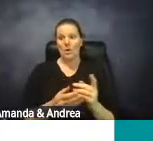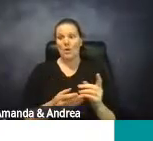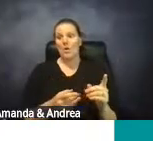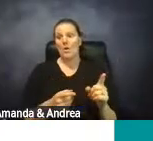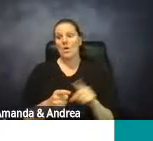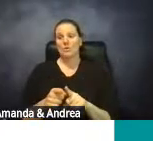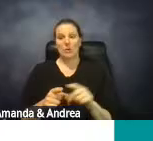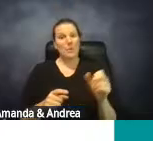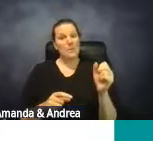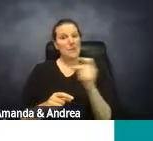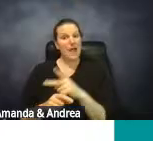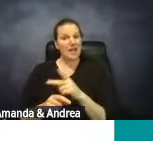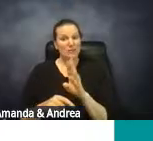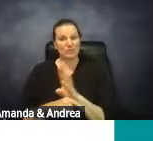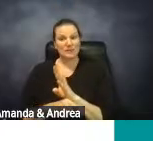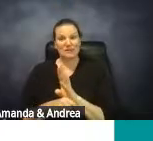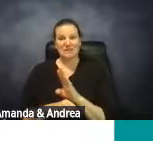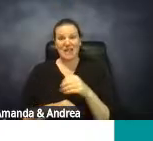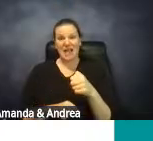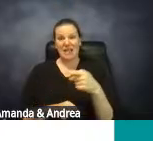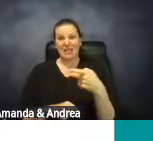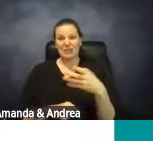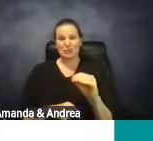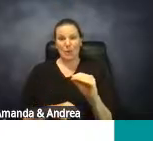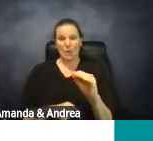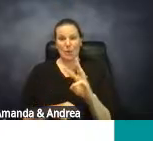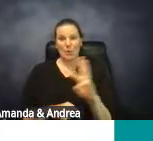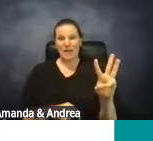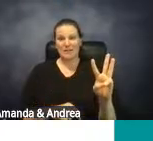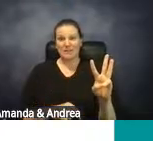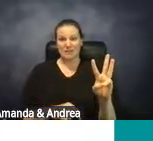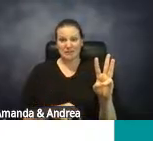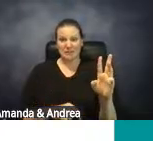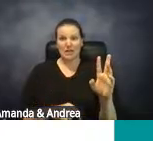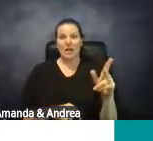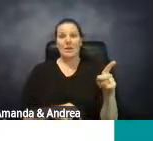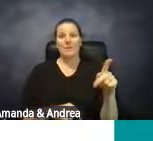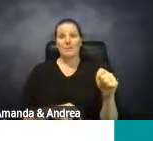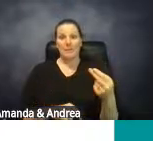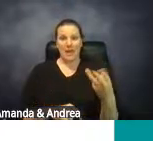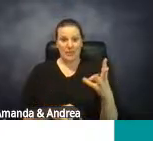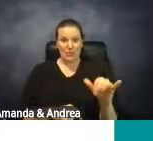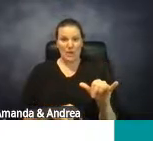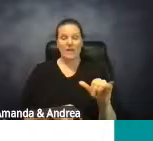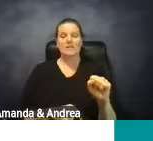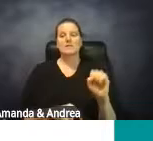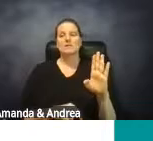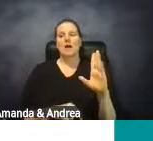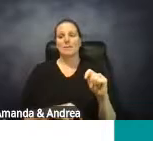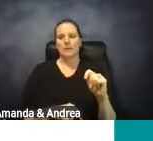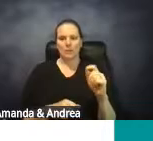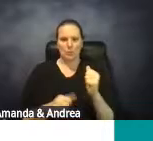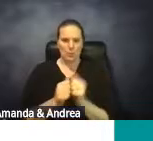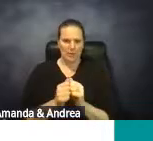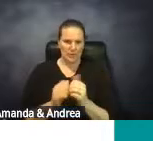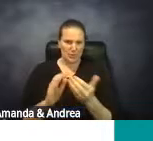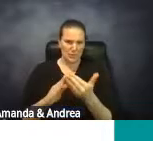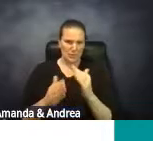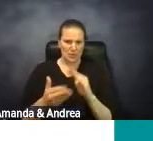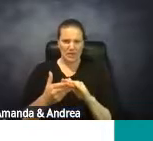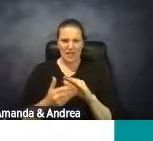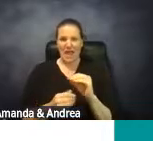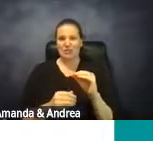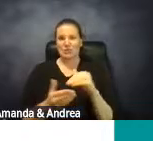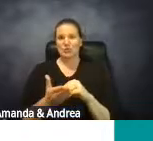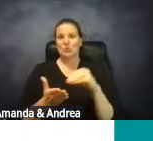to Business Expo West, which is a STEAM Pathways Summit that brought community and students looking to